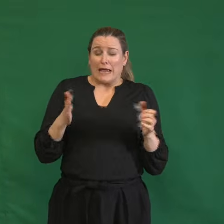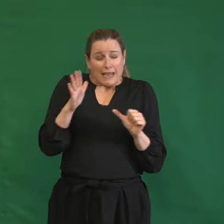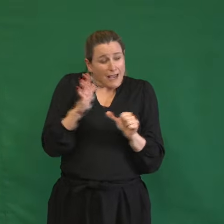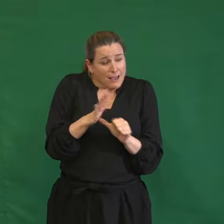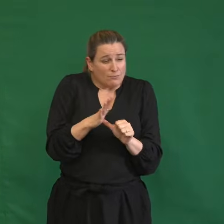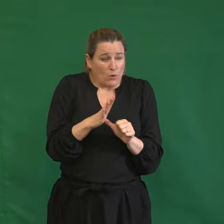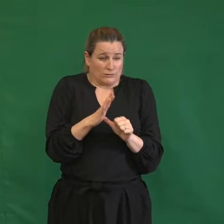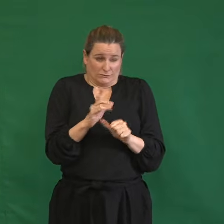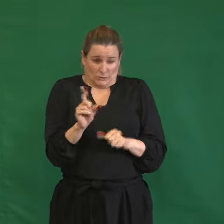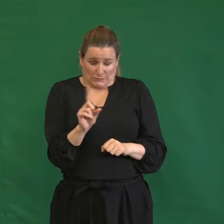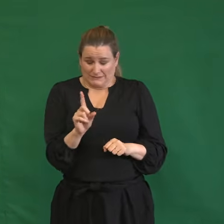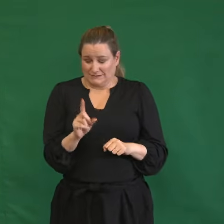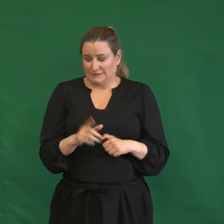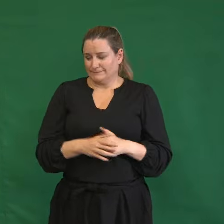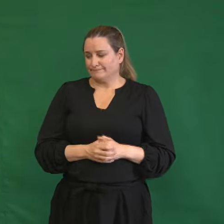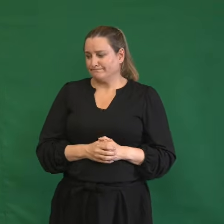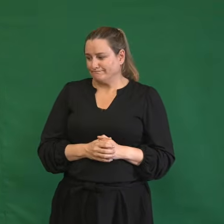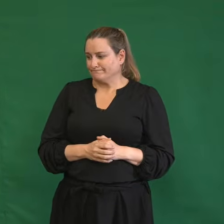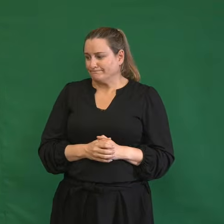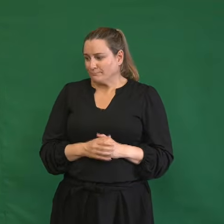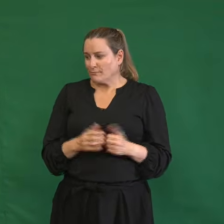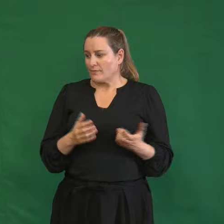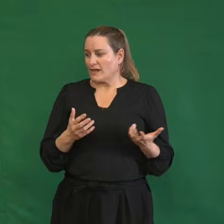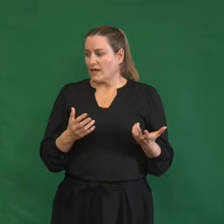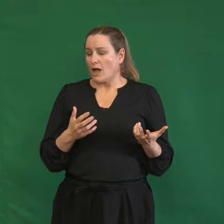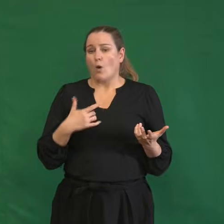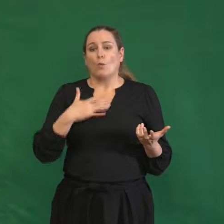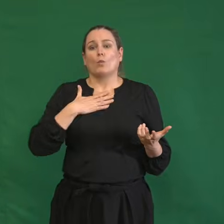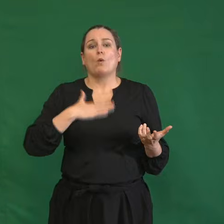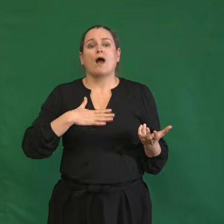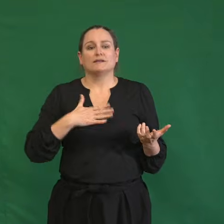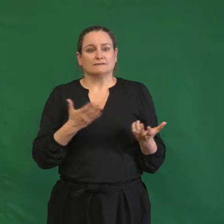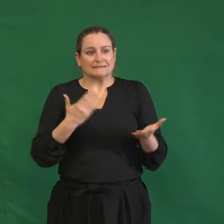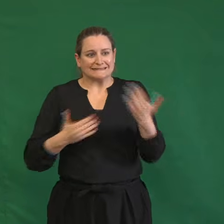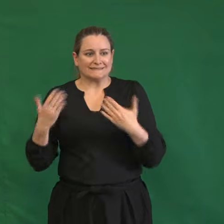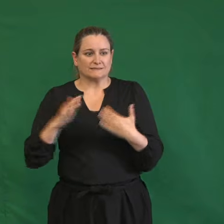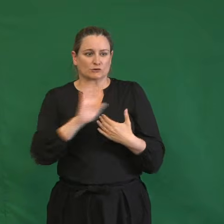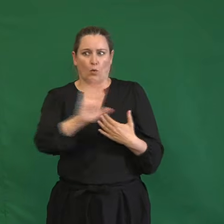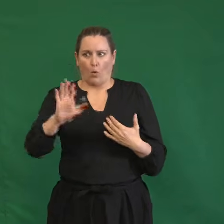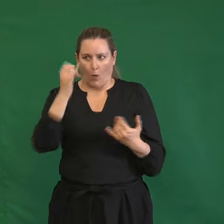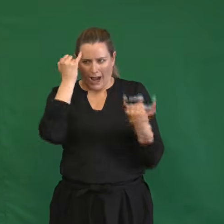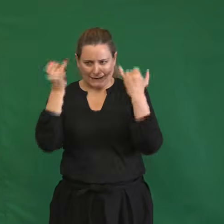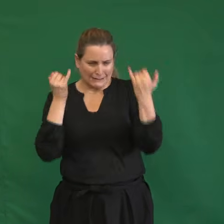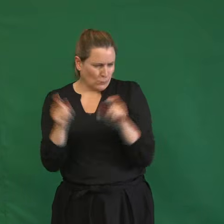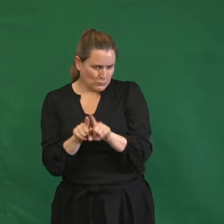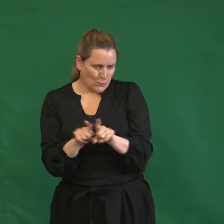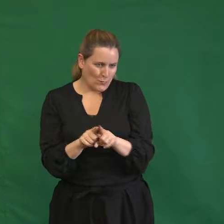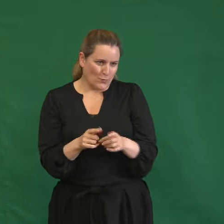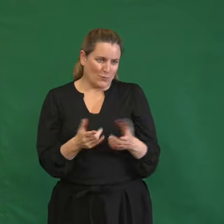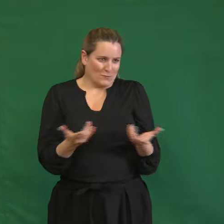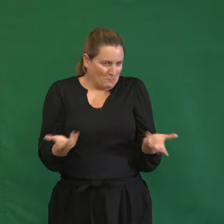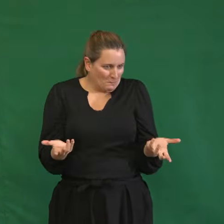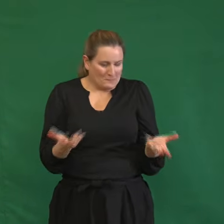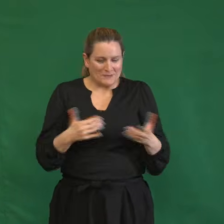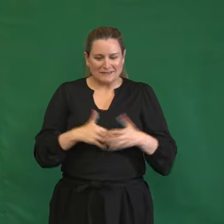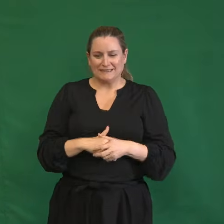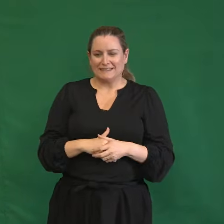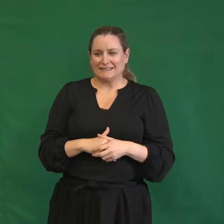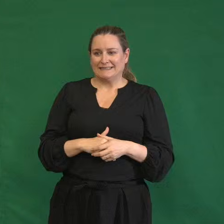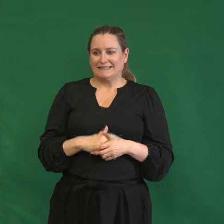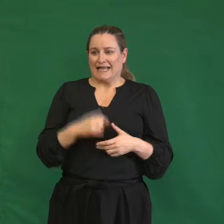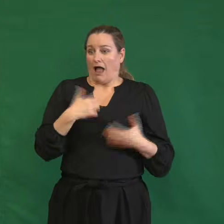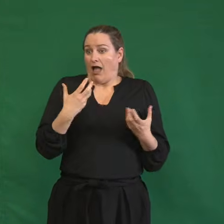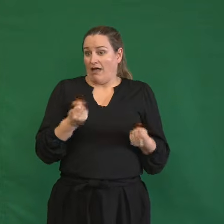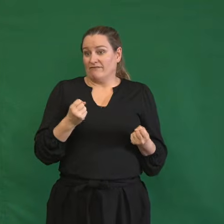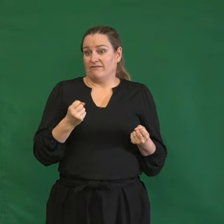that's also what we're trying to do here today, is to ask for that collaboration ideas. Because once you have the